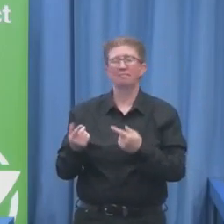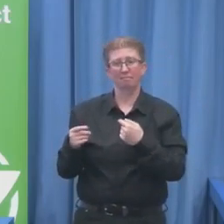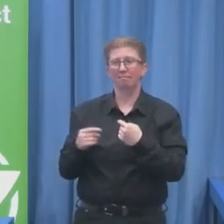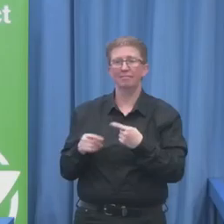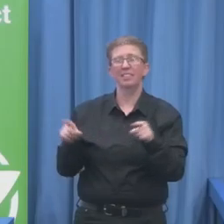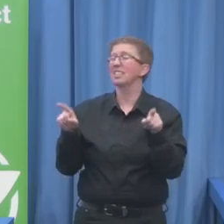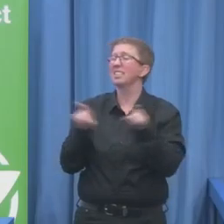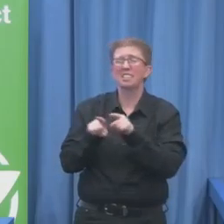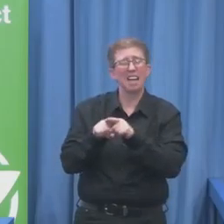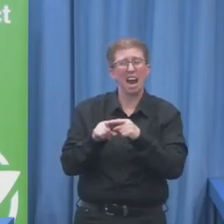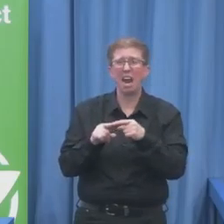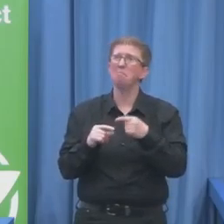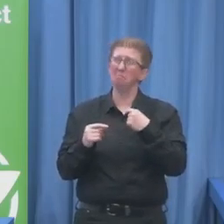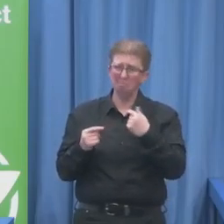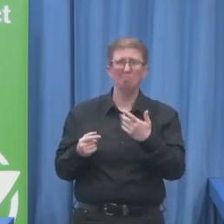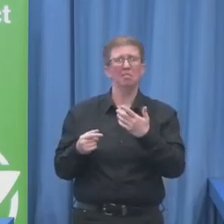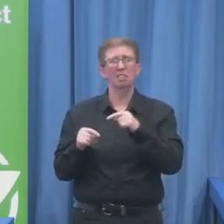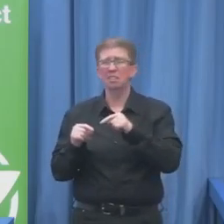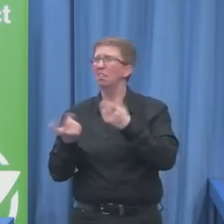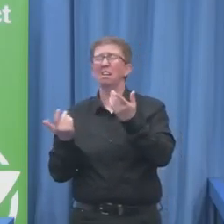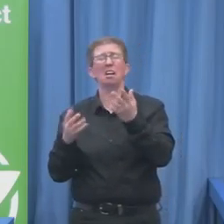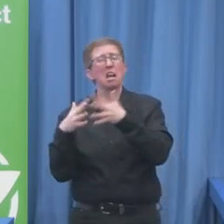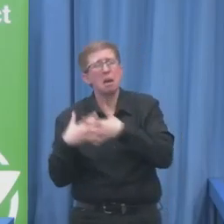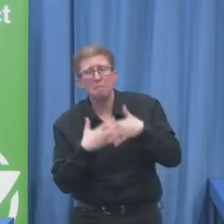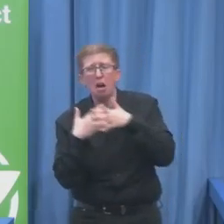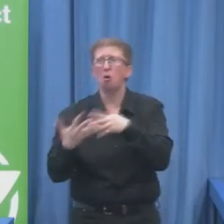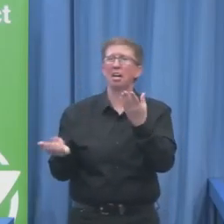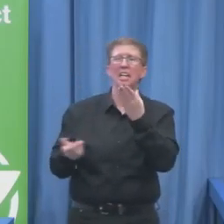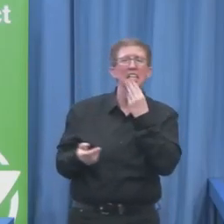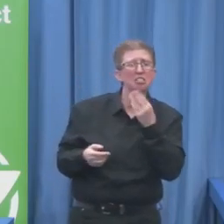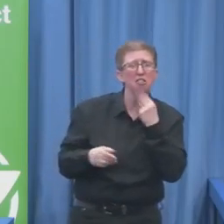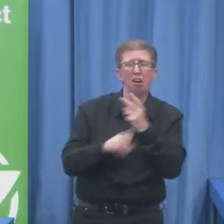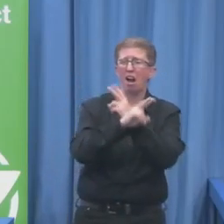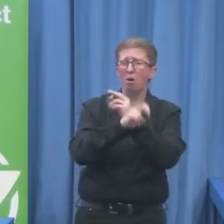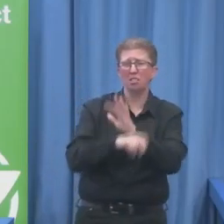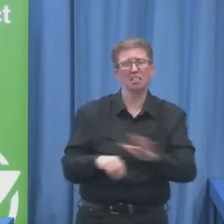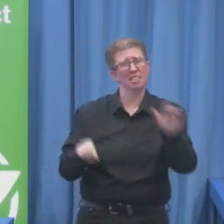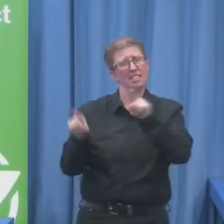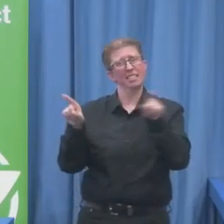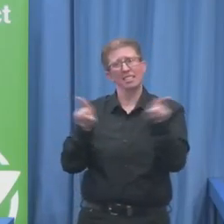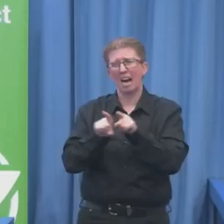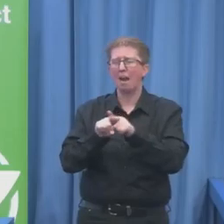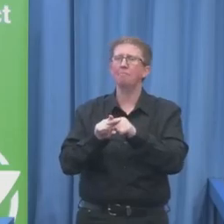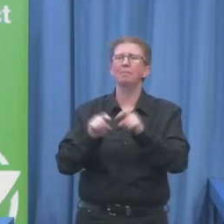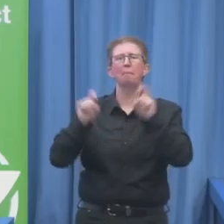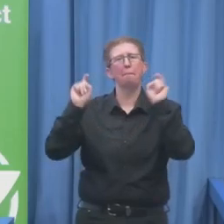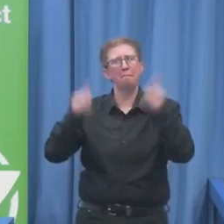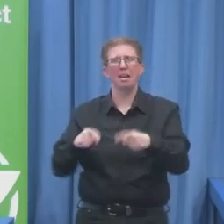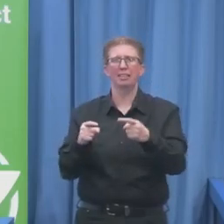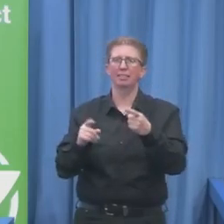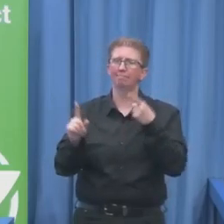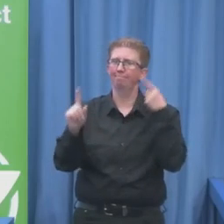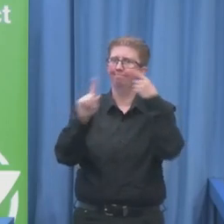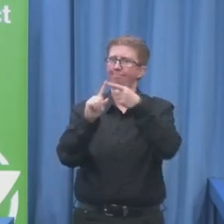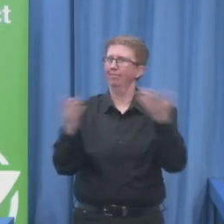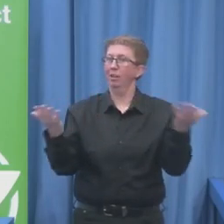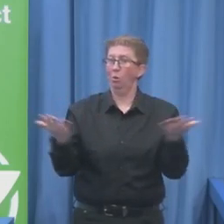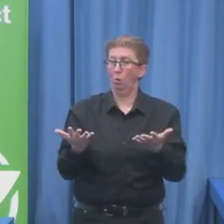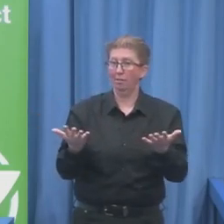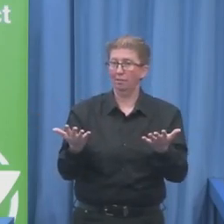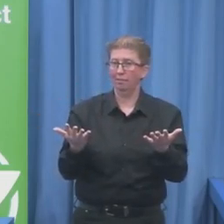also that our success factors have very much in common, and that the challenges that we face, they are not so much different